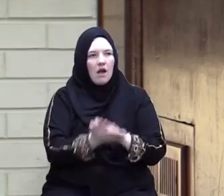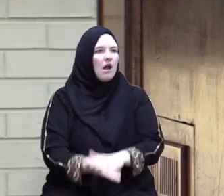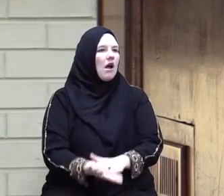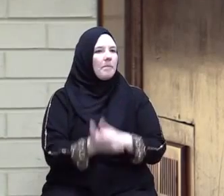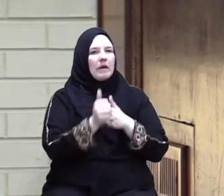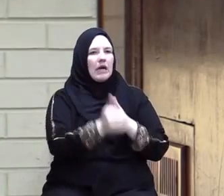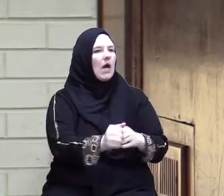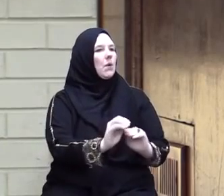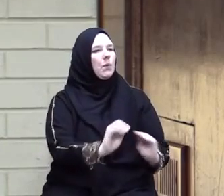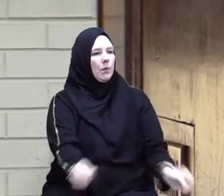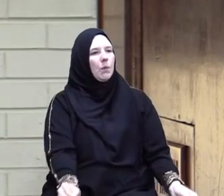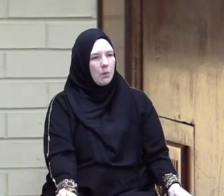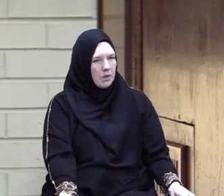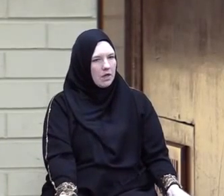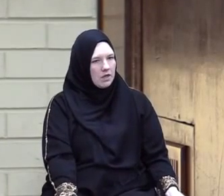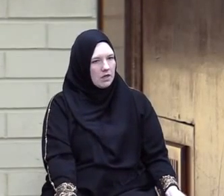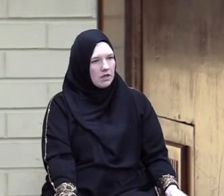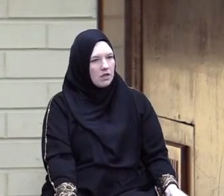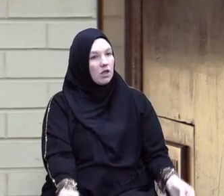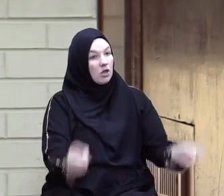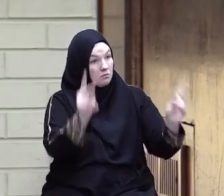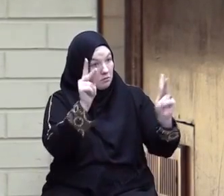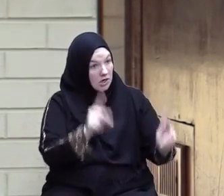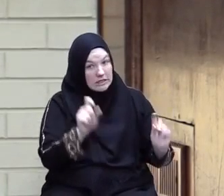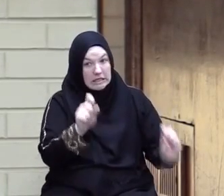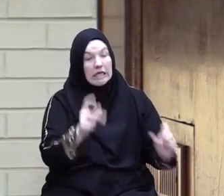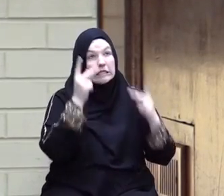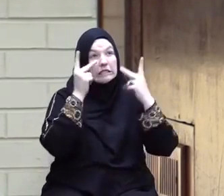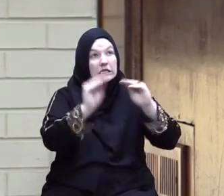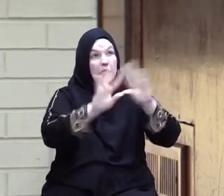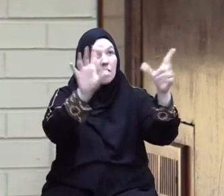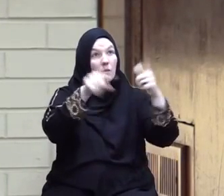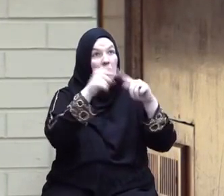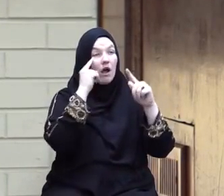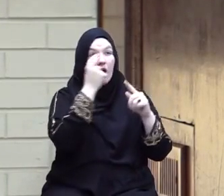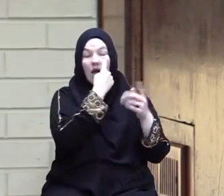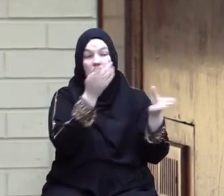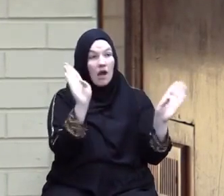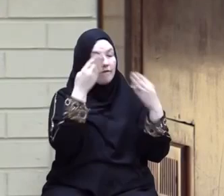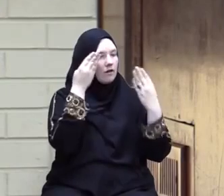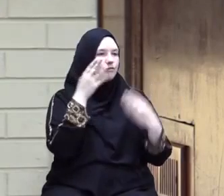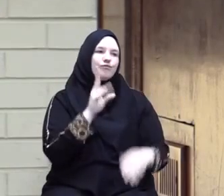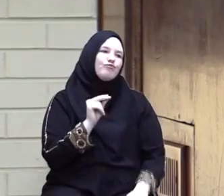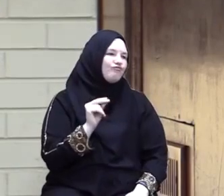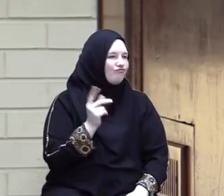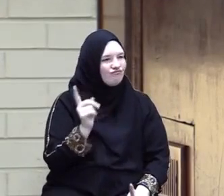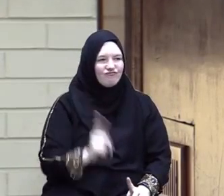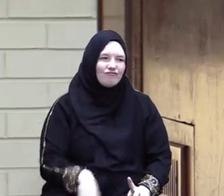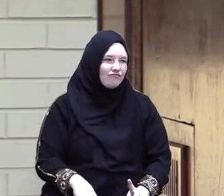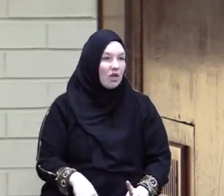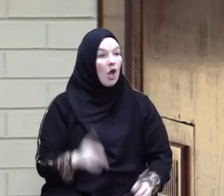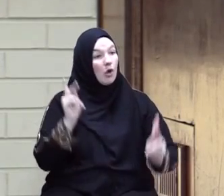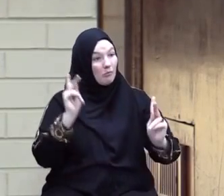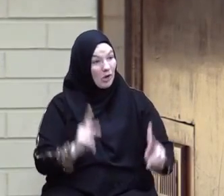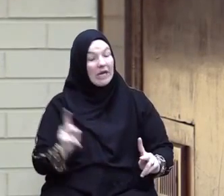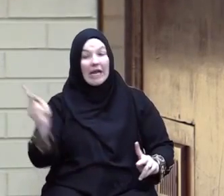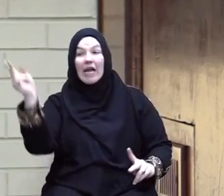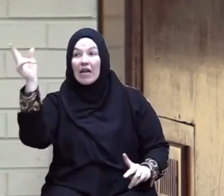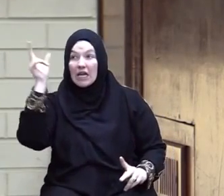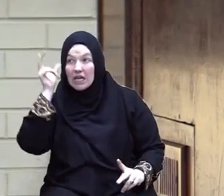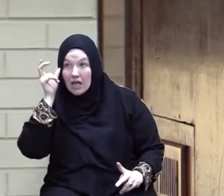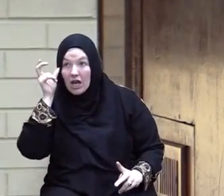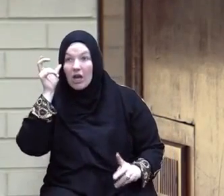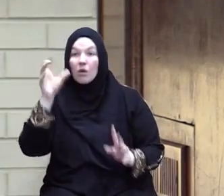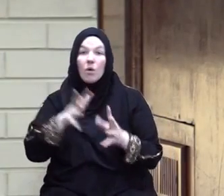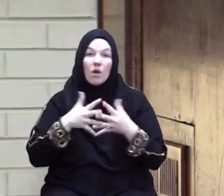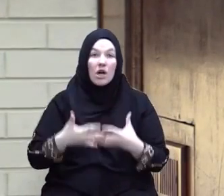be covered. Does a person see when his eyes are covered? No, they don't. Would a person hear when there's a seal